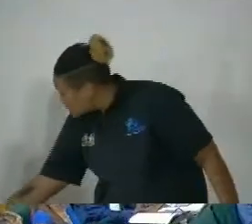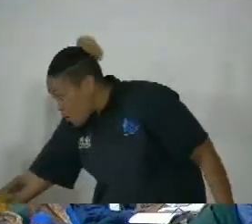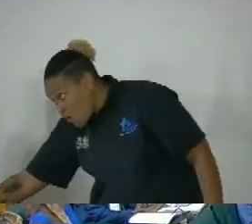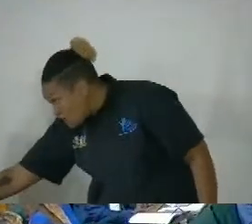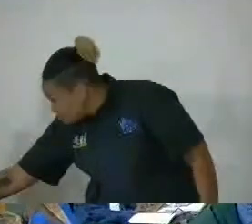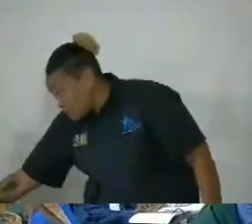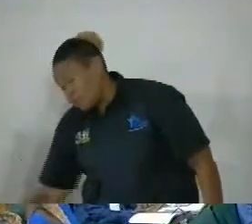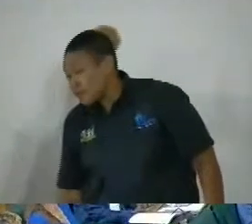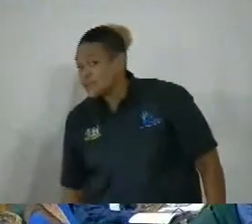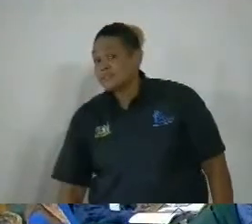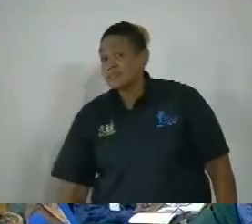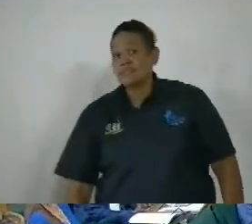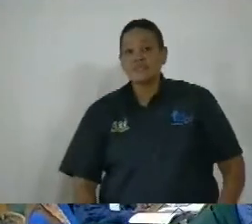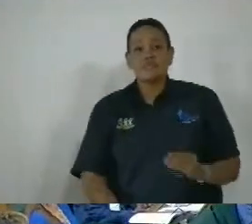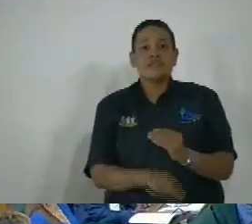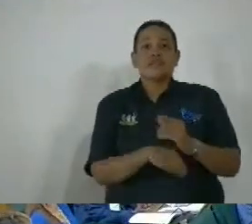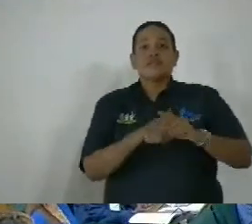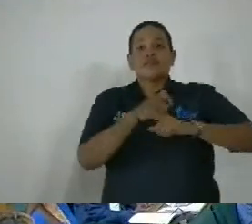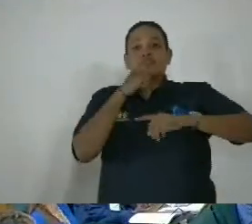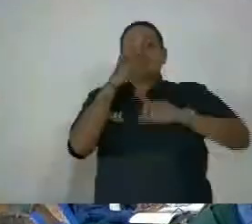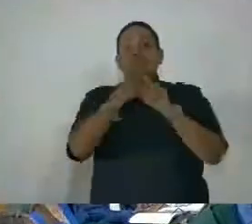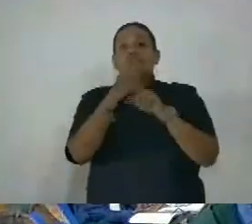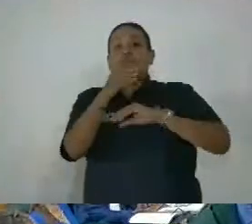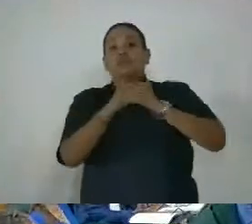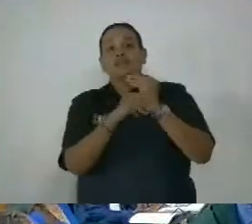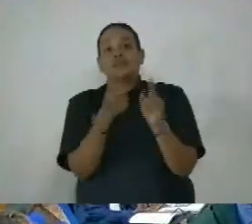Mike, please, House Leader.